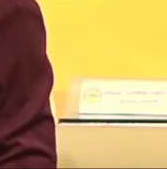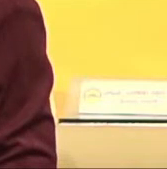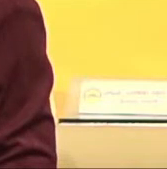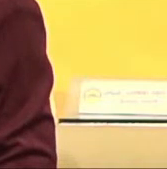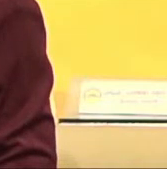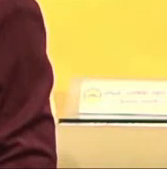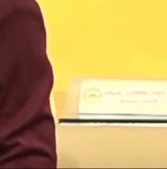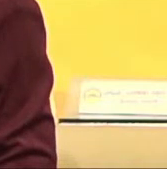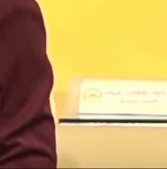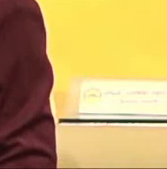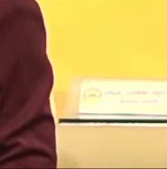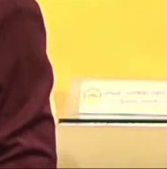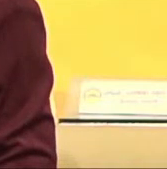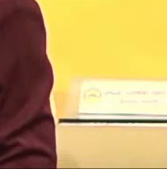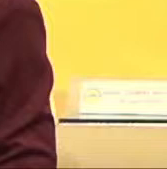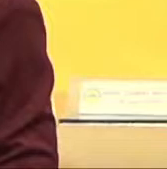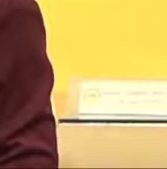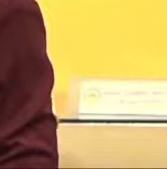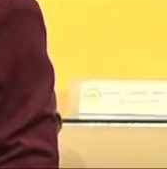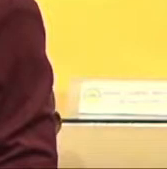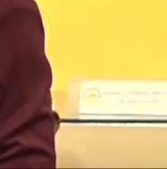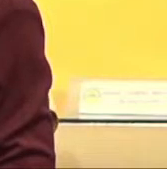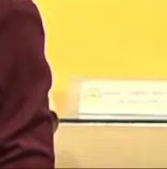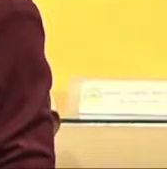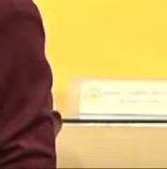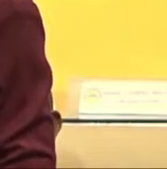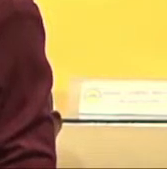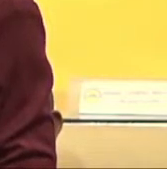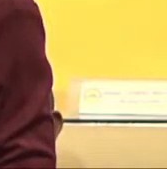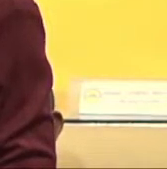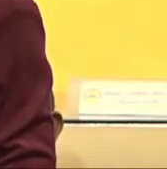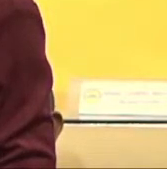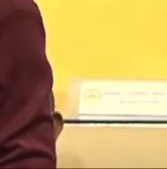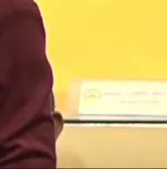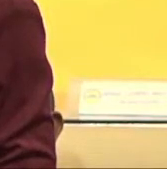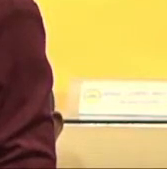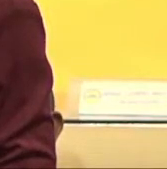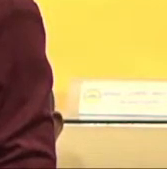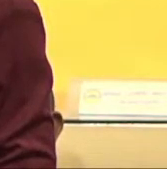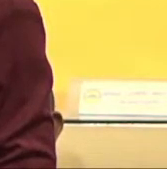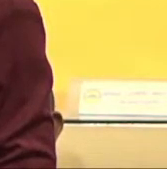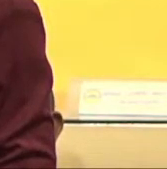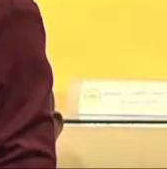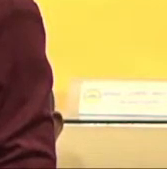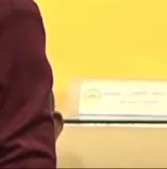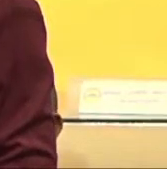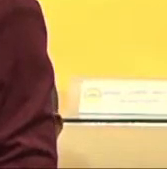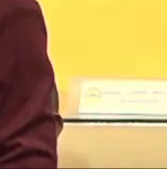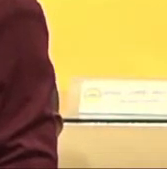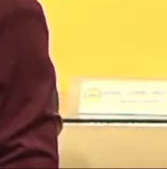joint referral. Okay. It's the same. Okay. It's Also, referred to the Committee on Subsidiary Legislation. But